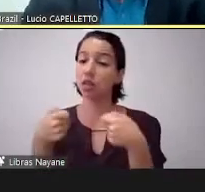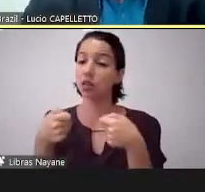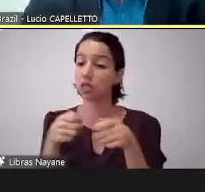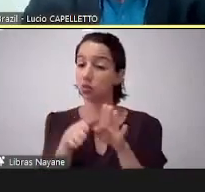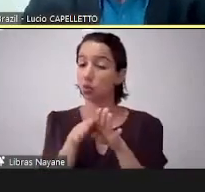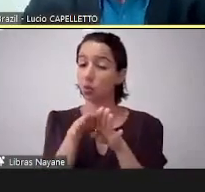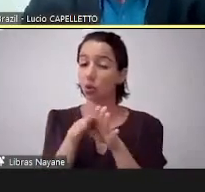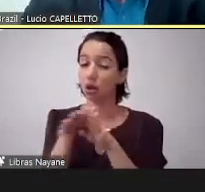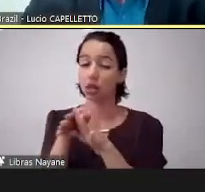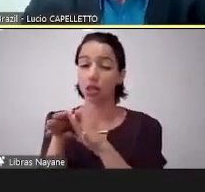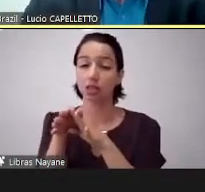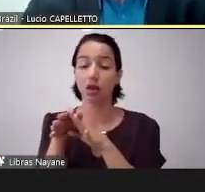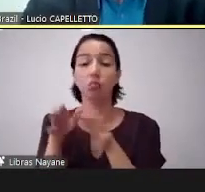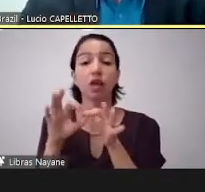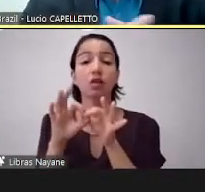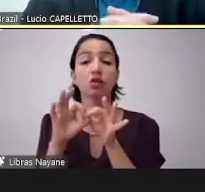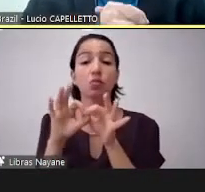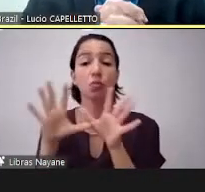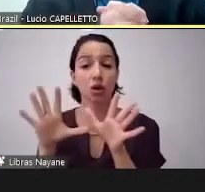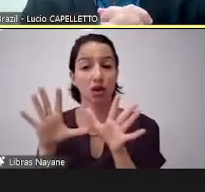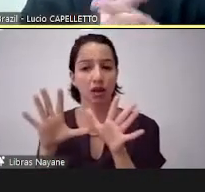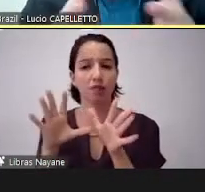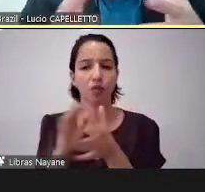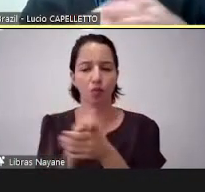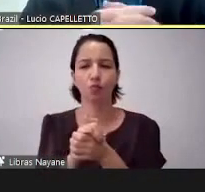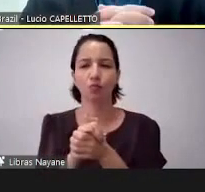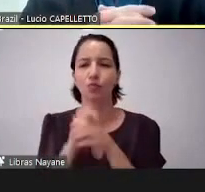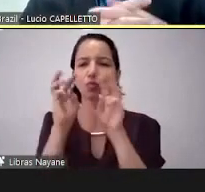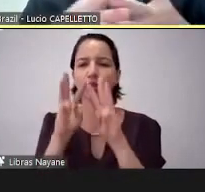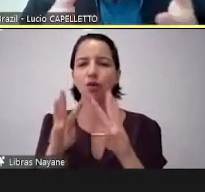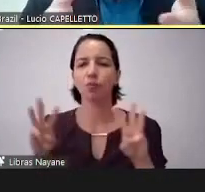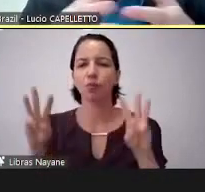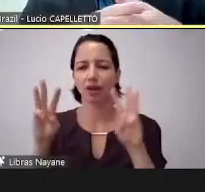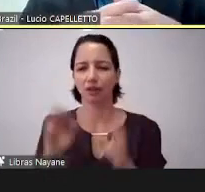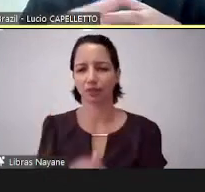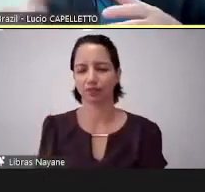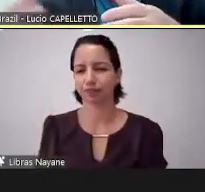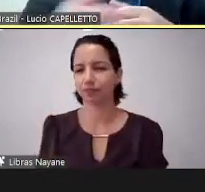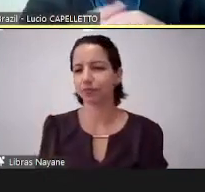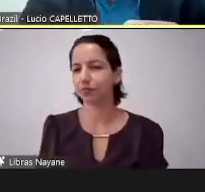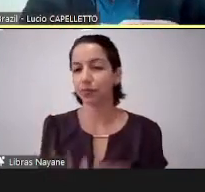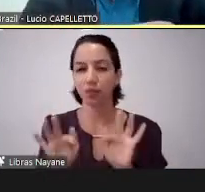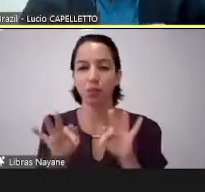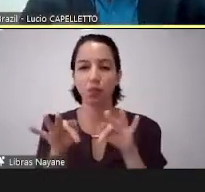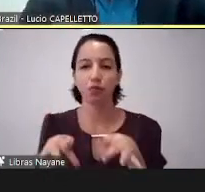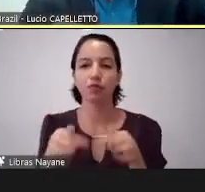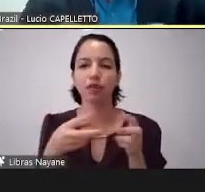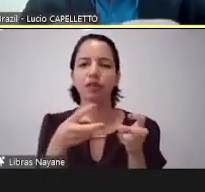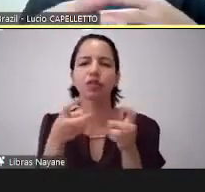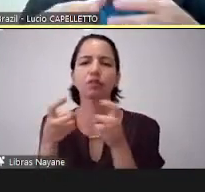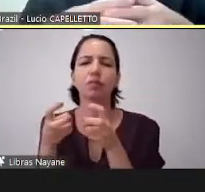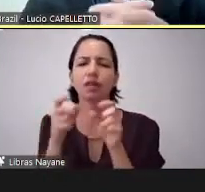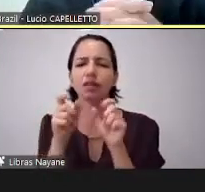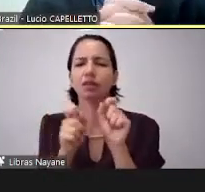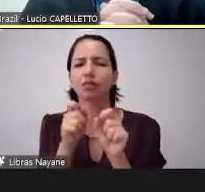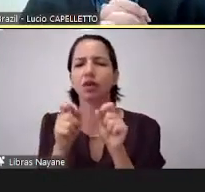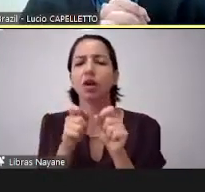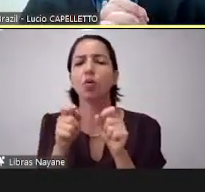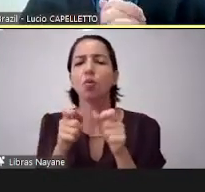position. Everything is available in our website. Finally, we see the growth